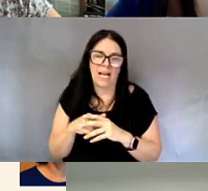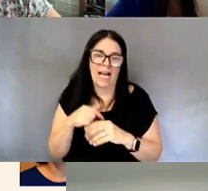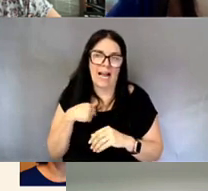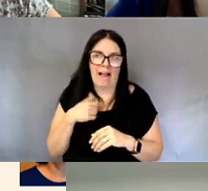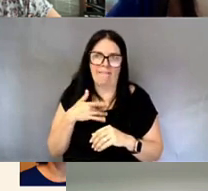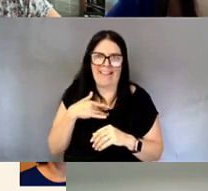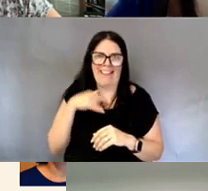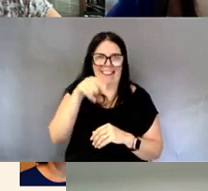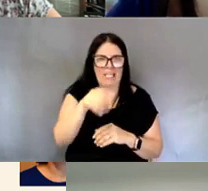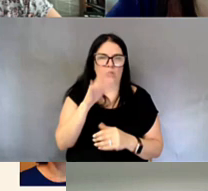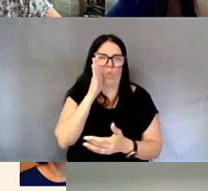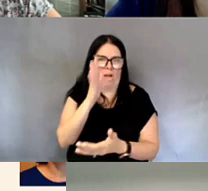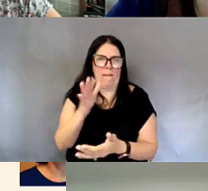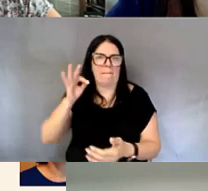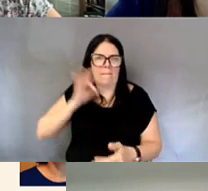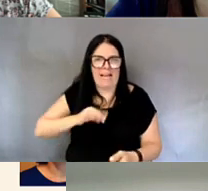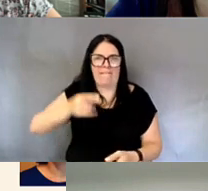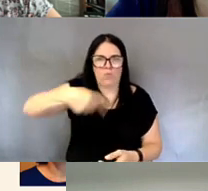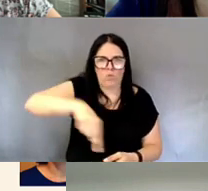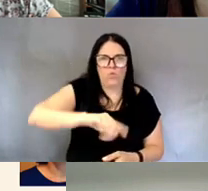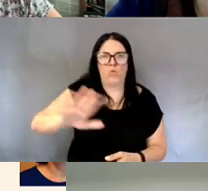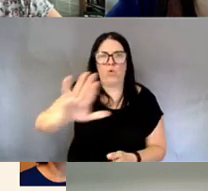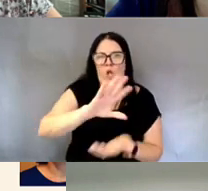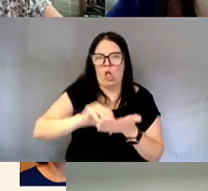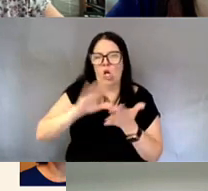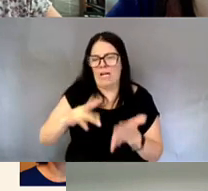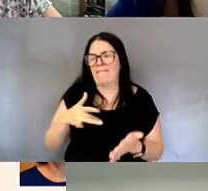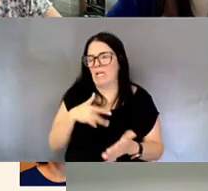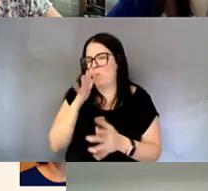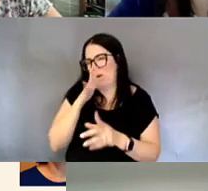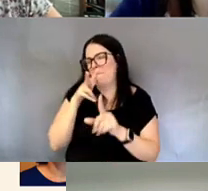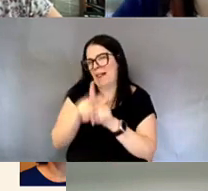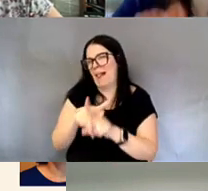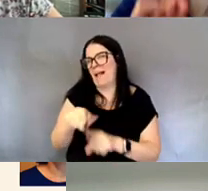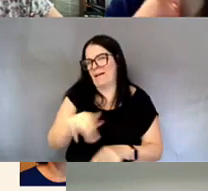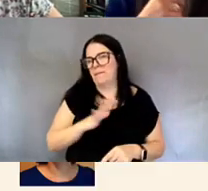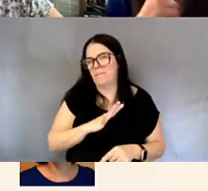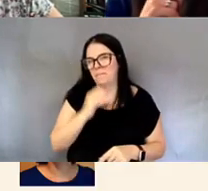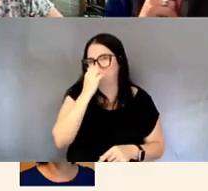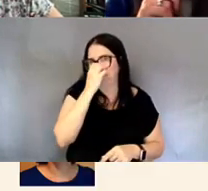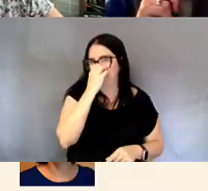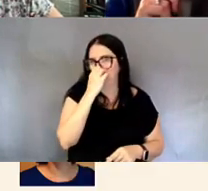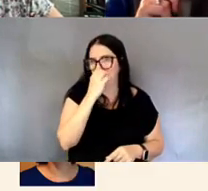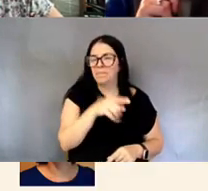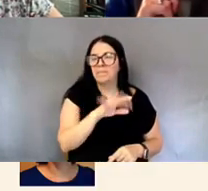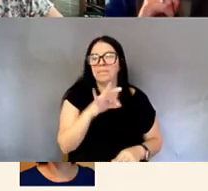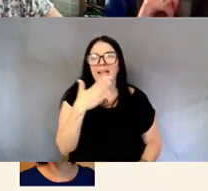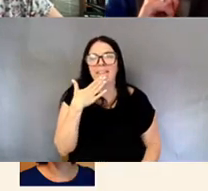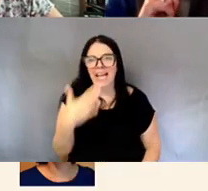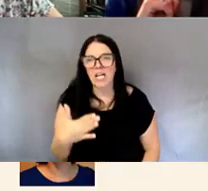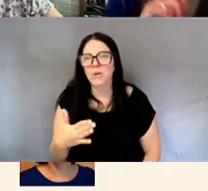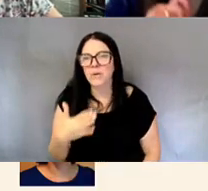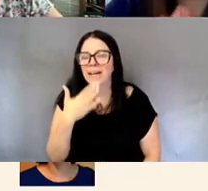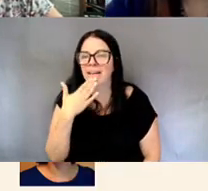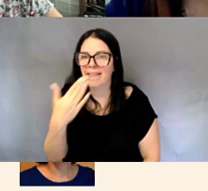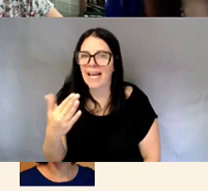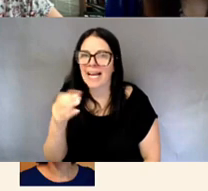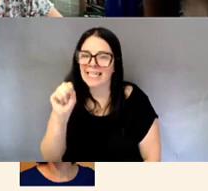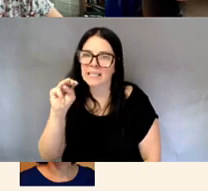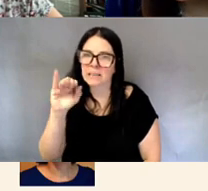it will work for everyone or all the instructors and the learners in the LBS setting. Thank you so much. Thank you,